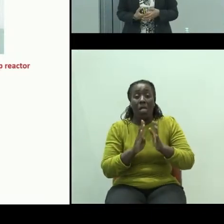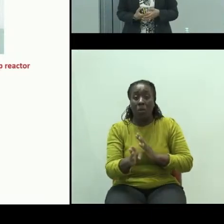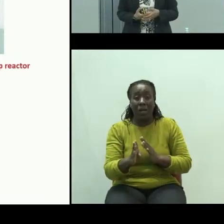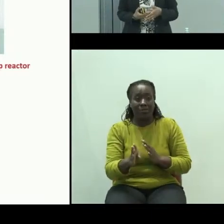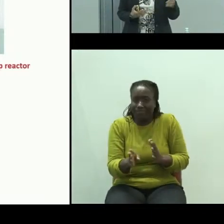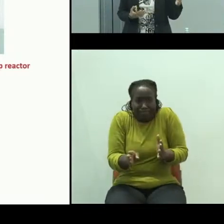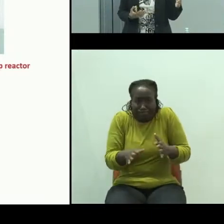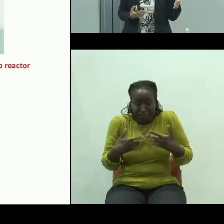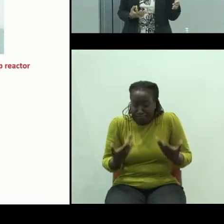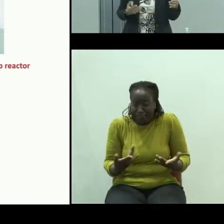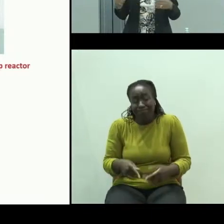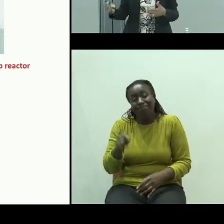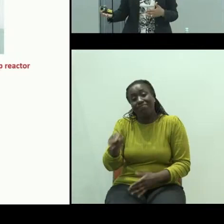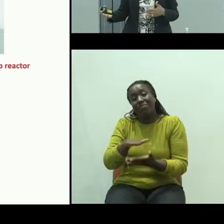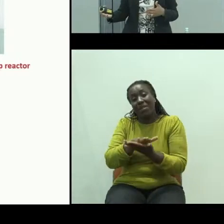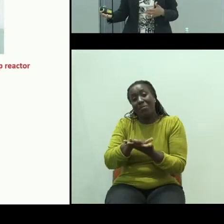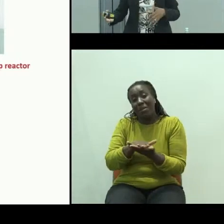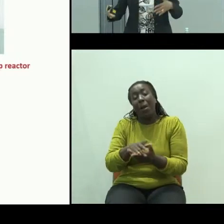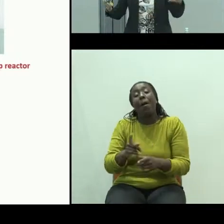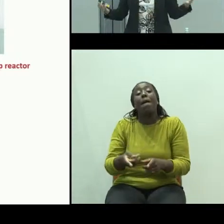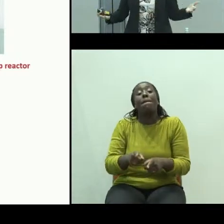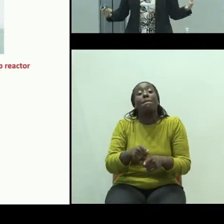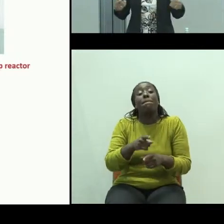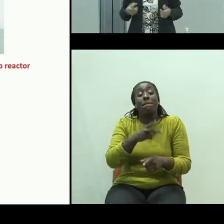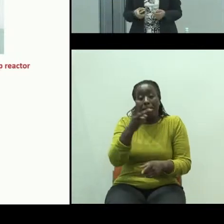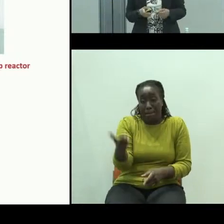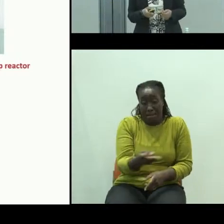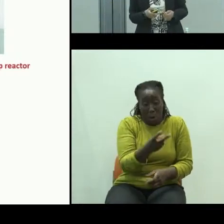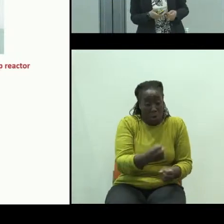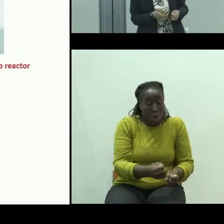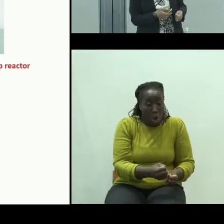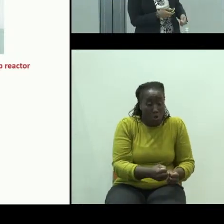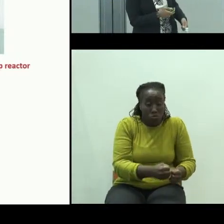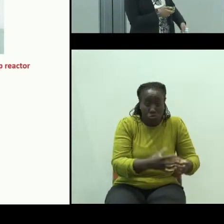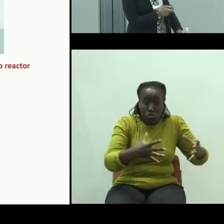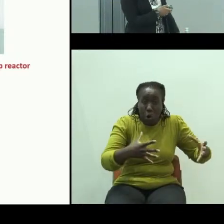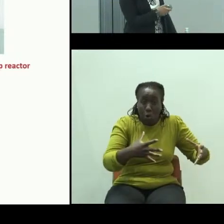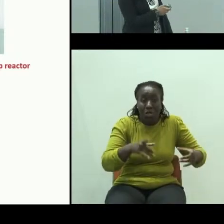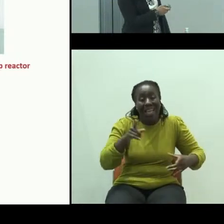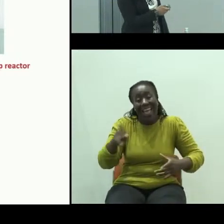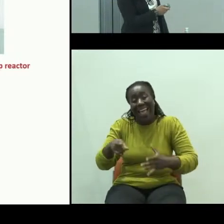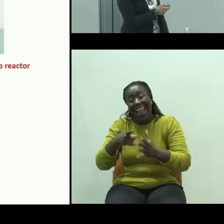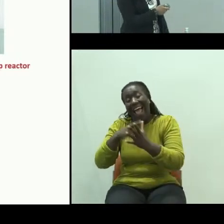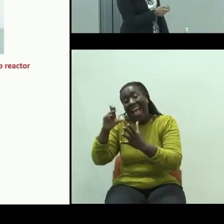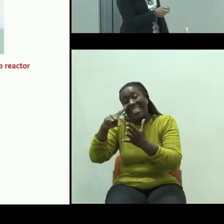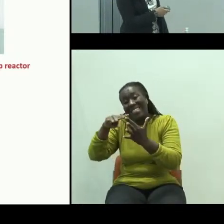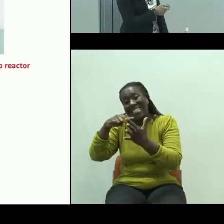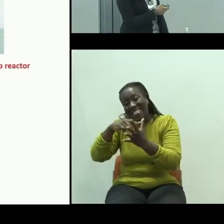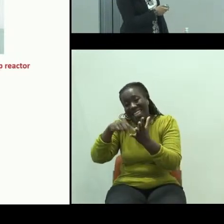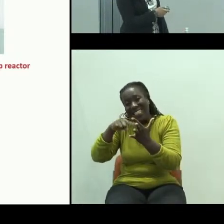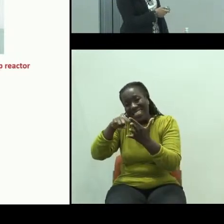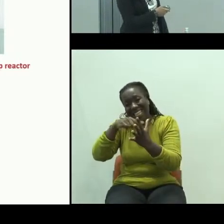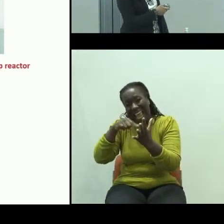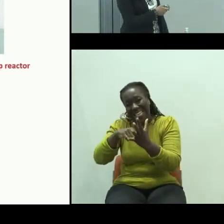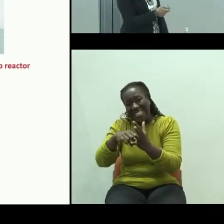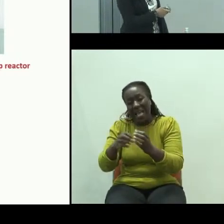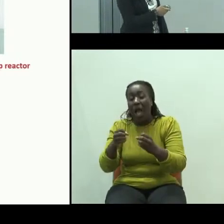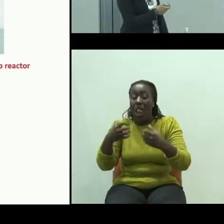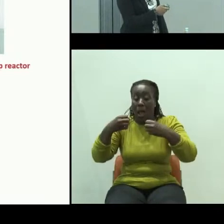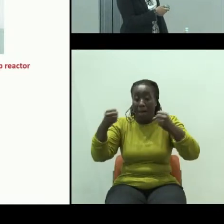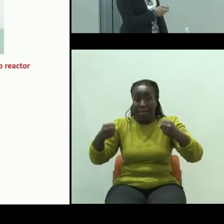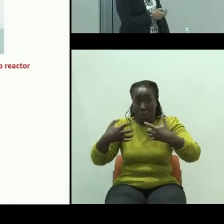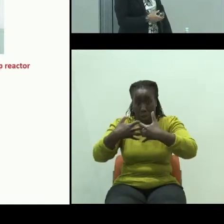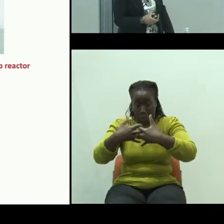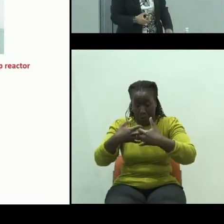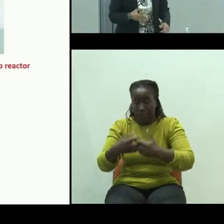undesired byproduct? But in this case, it was both growth and an unwanted acetate molecule. The 3 other strains that are